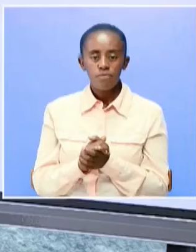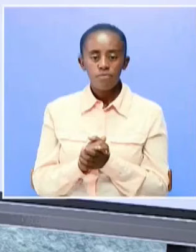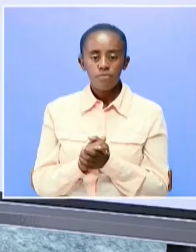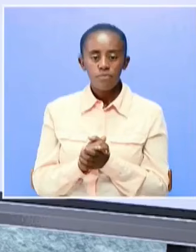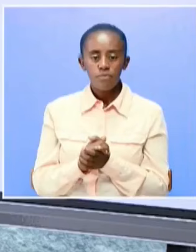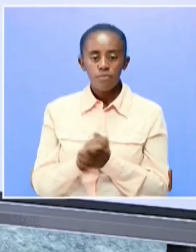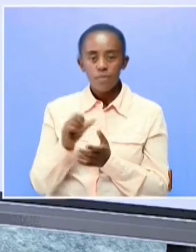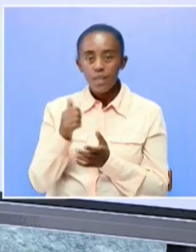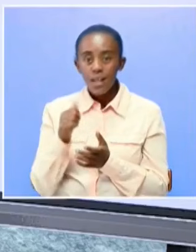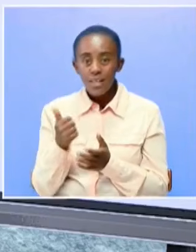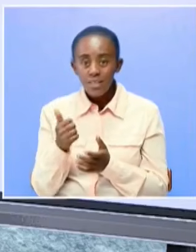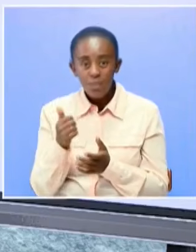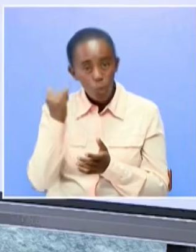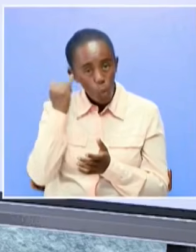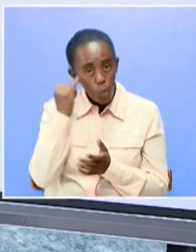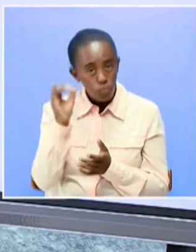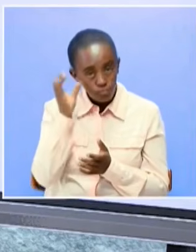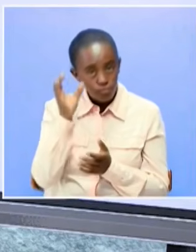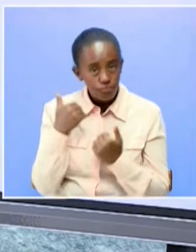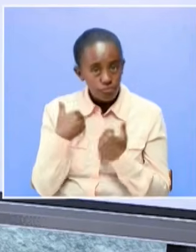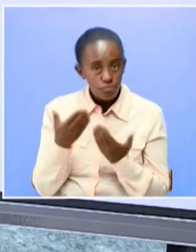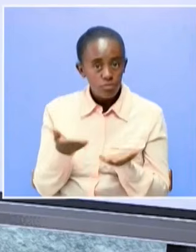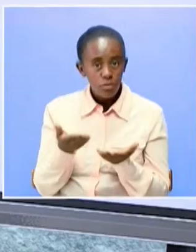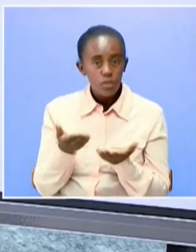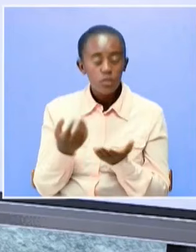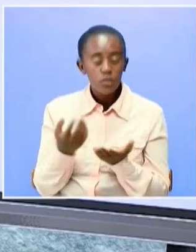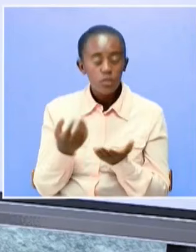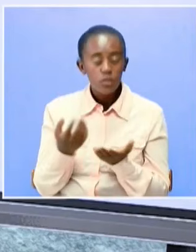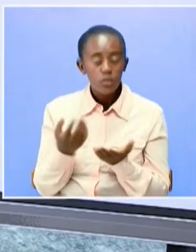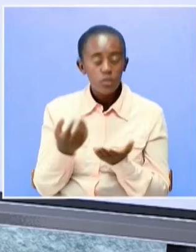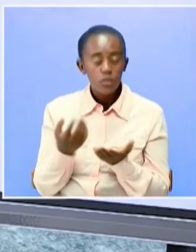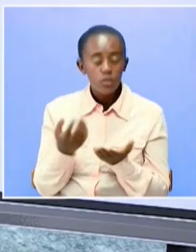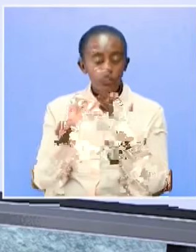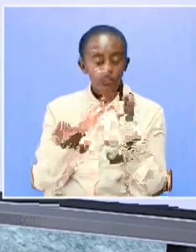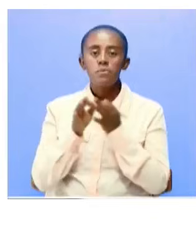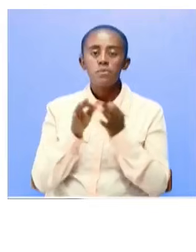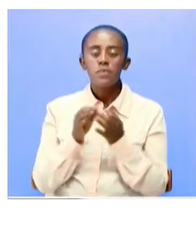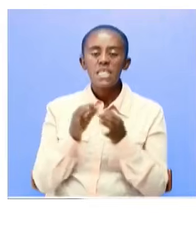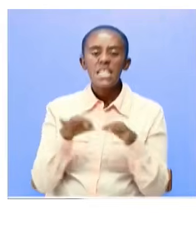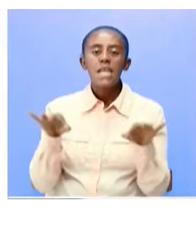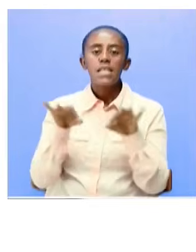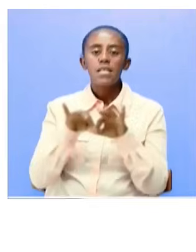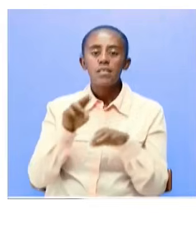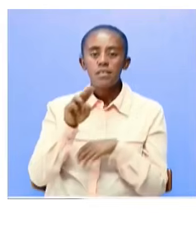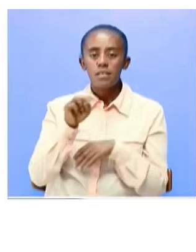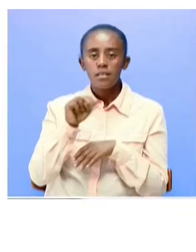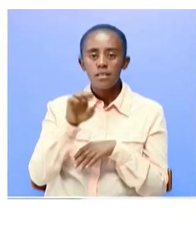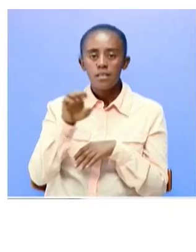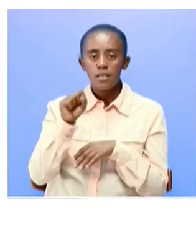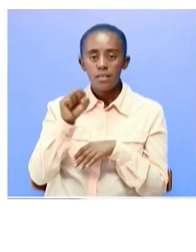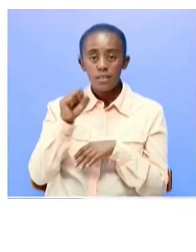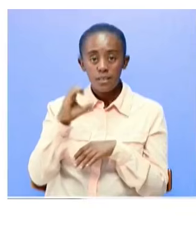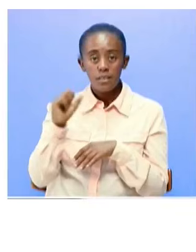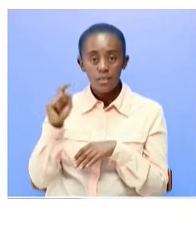What about another concept? We can use what? To express necessity.